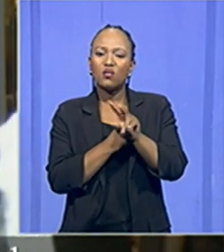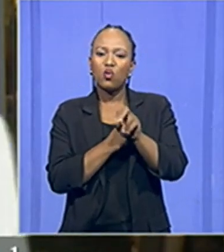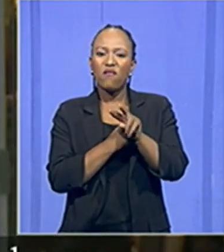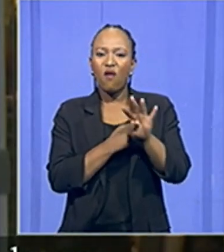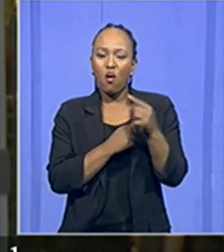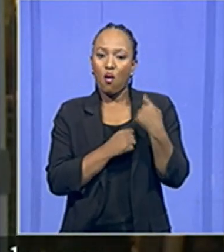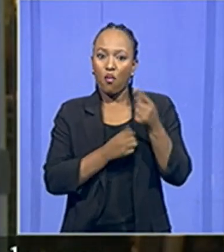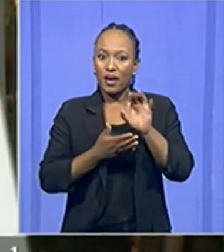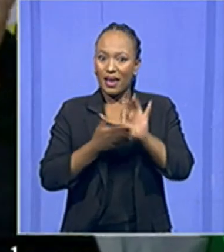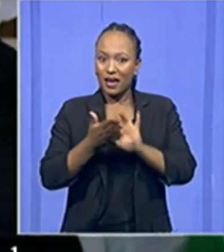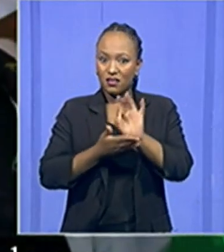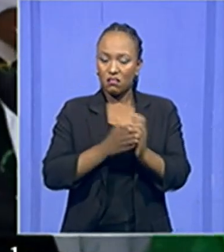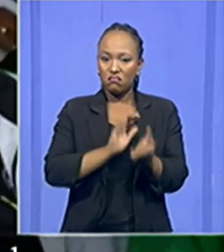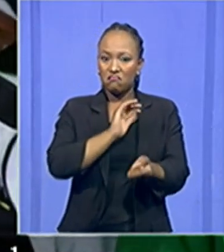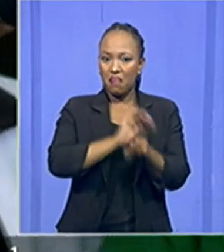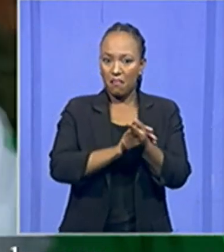2024 elections.